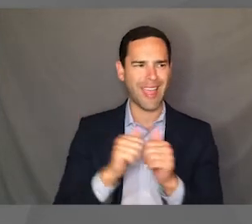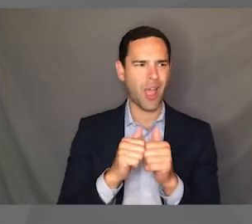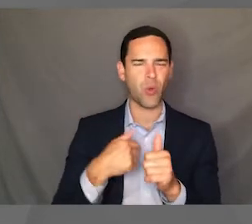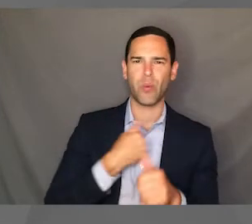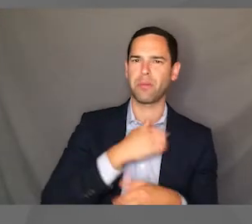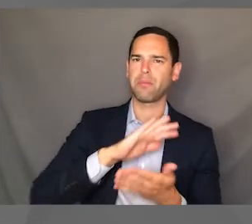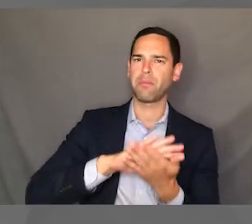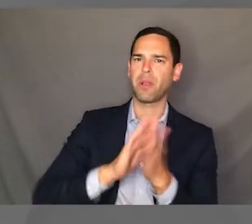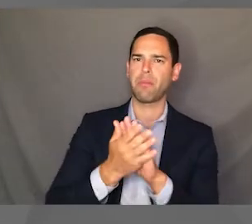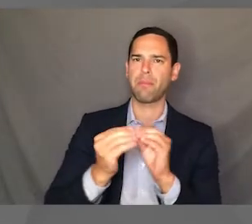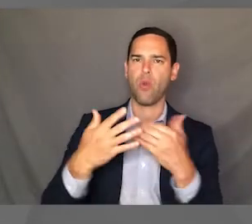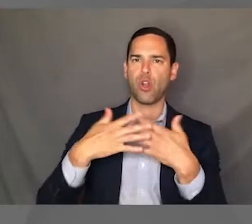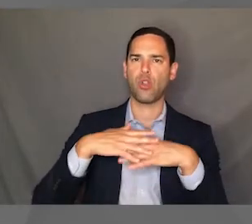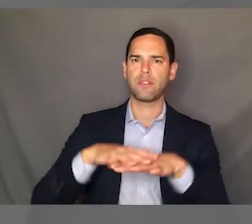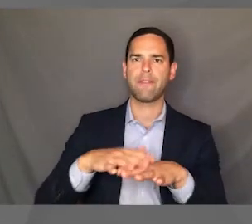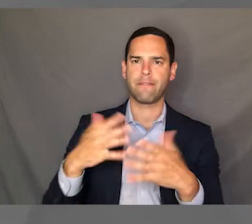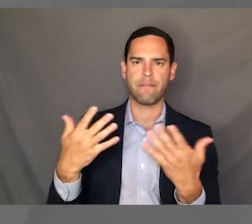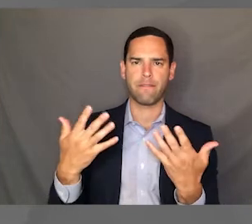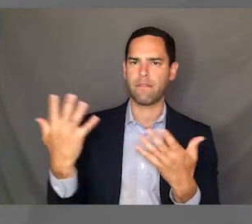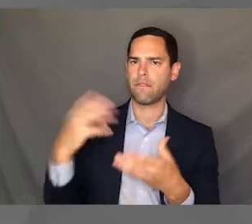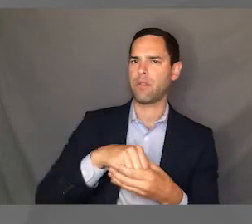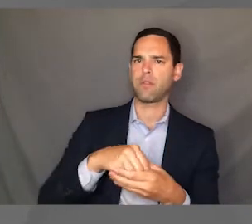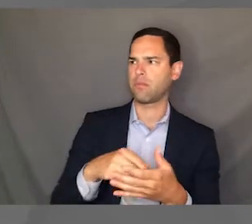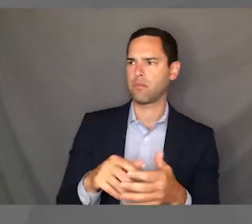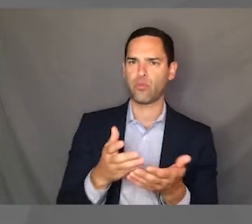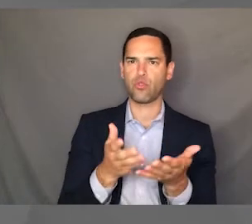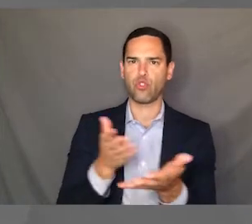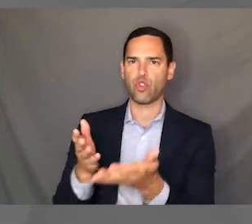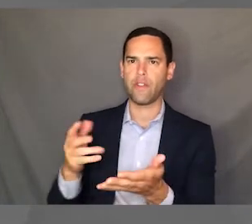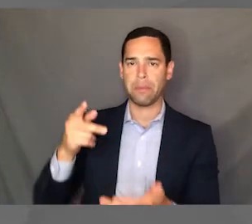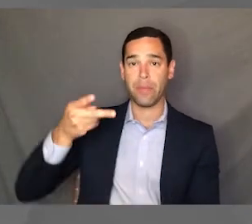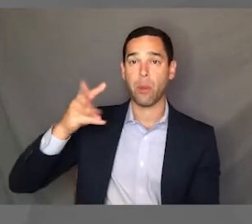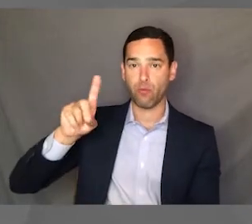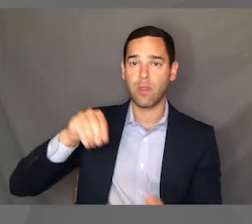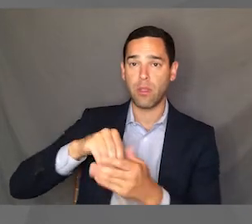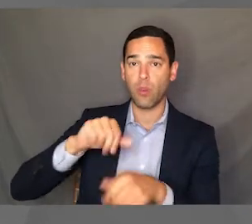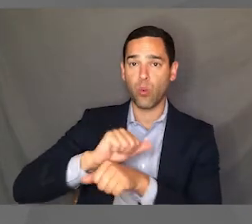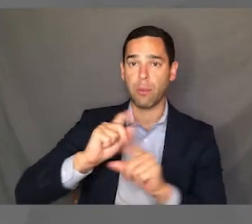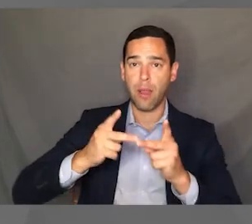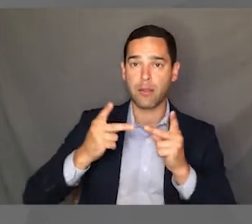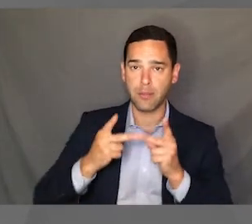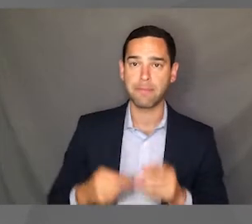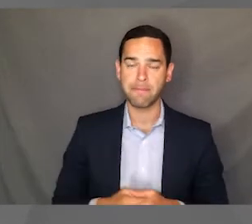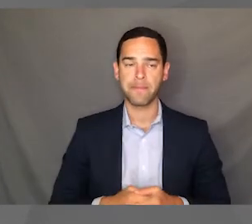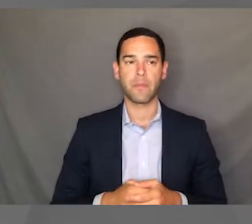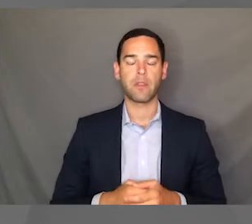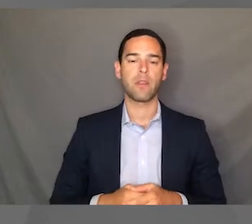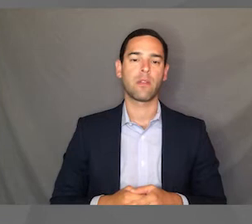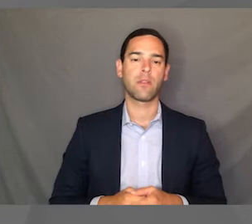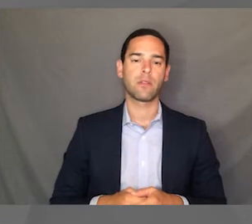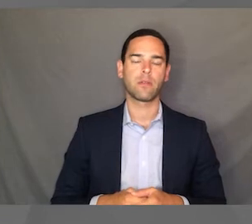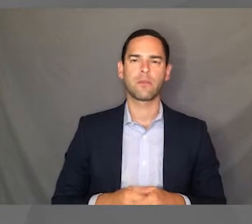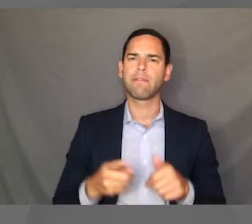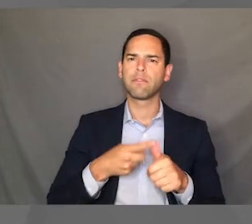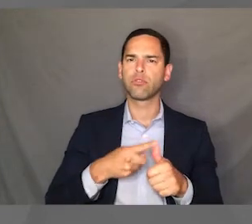inclusive of serving individuals and bringing them in to our places of employment. So one of the first things that we're going to talk about is why does this